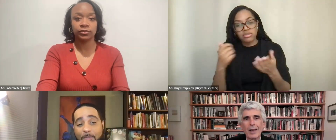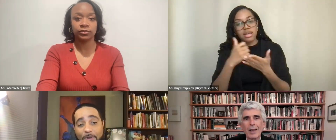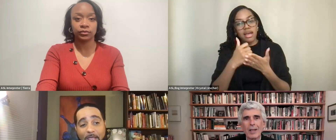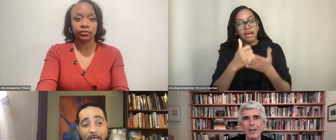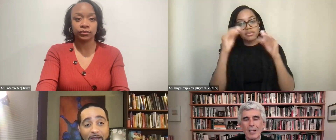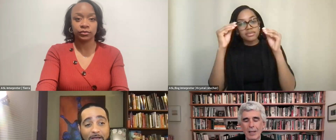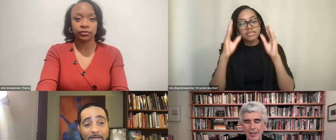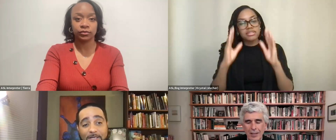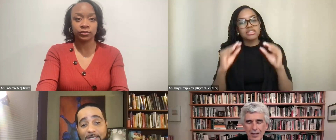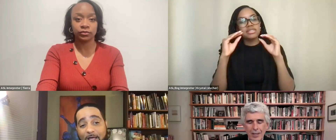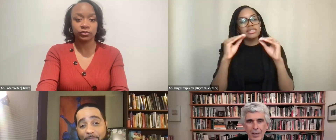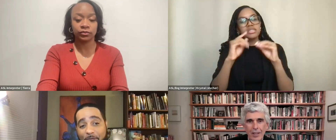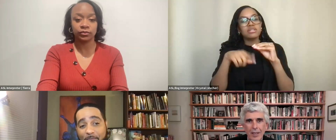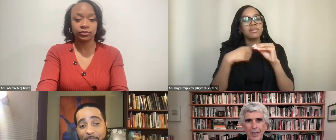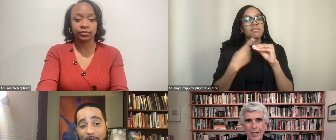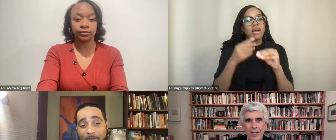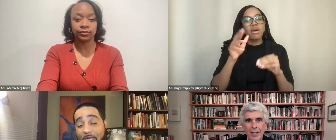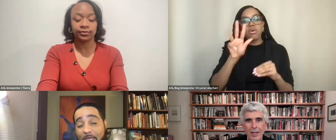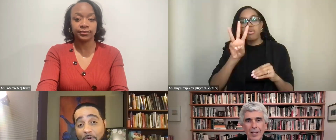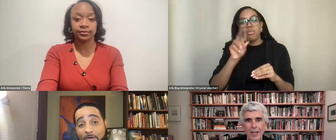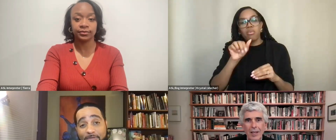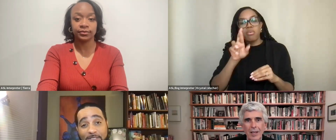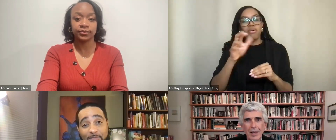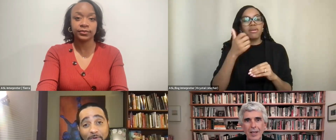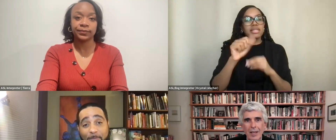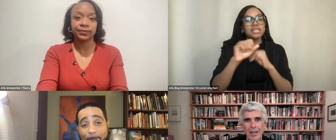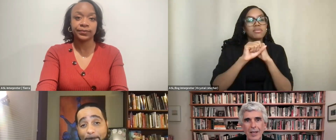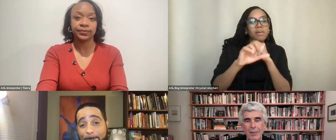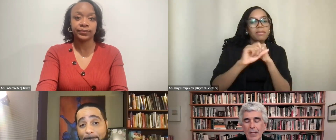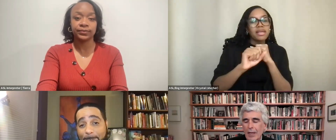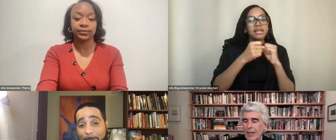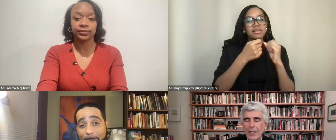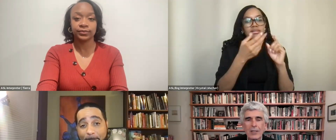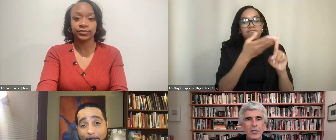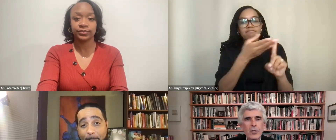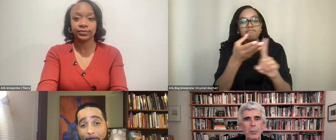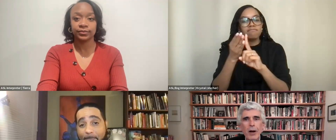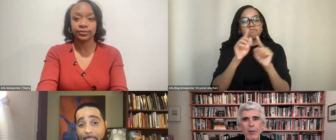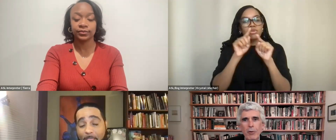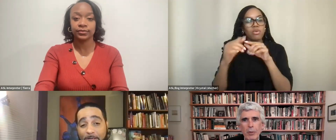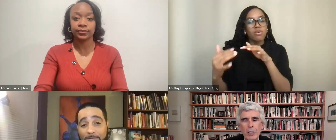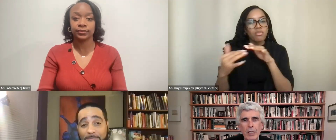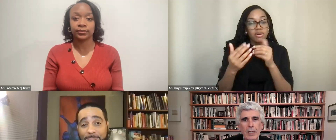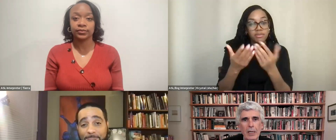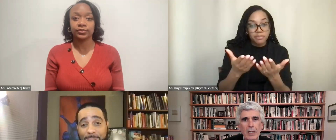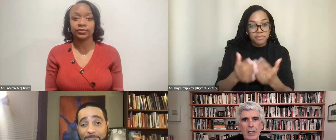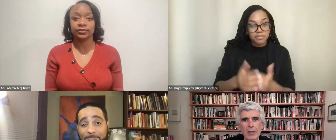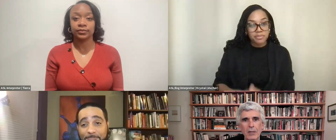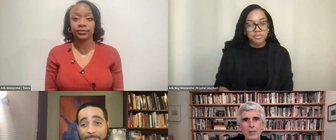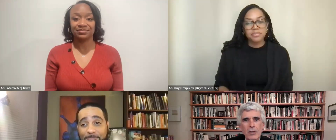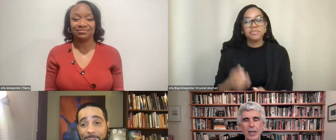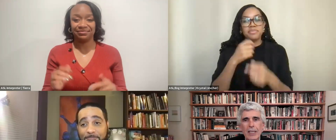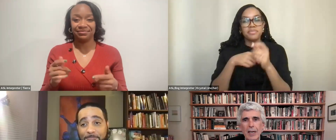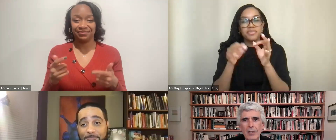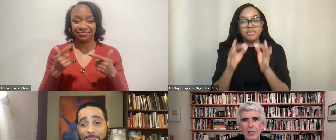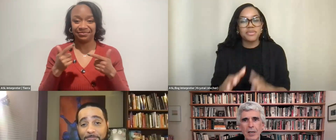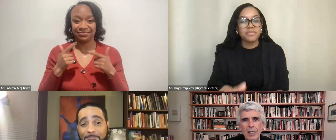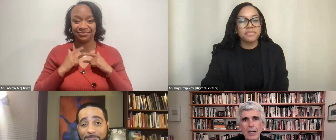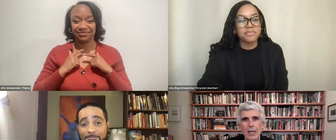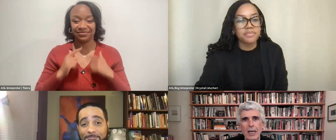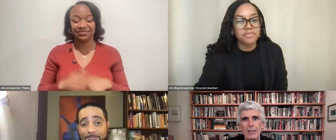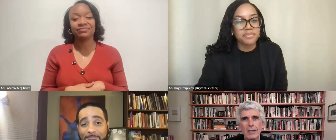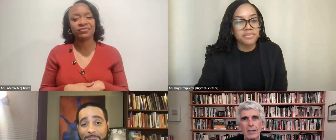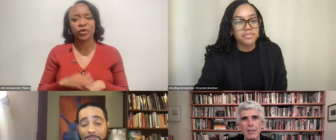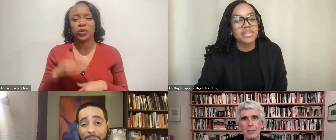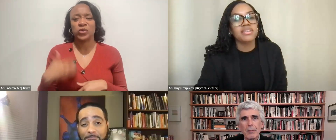pro-war propaganda, to help them make war visible. It's such a powerful book. Johnny Got His